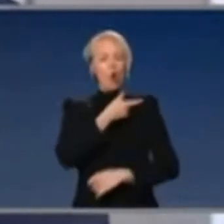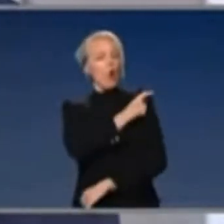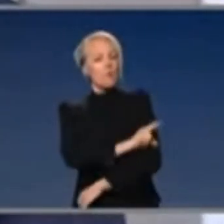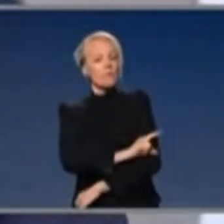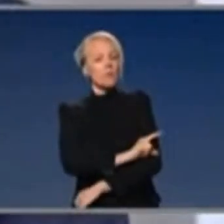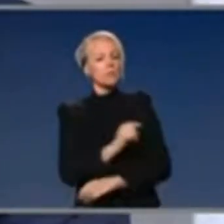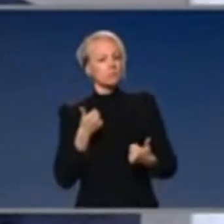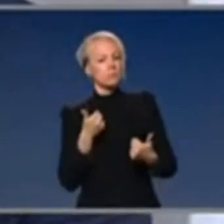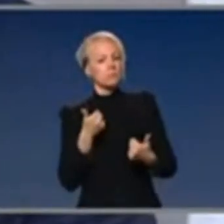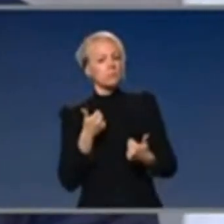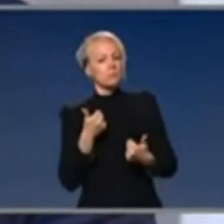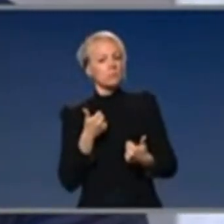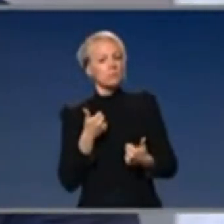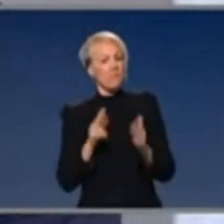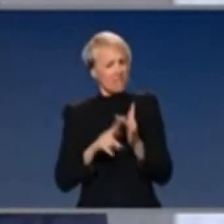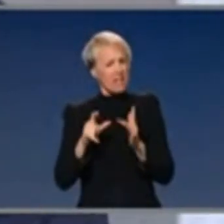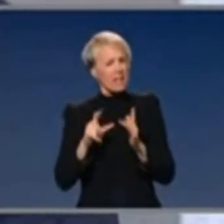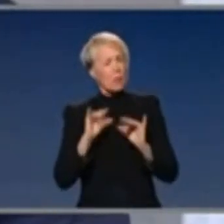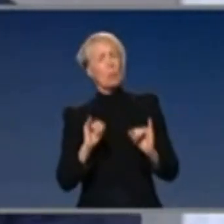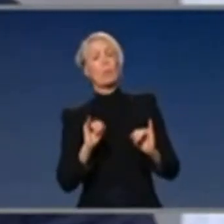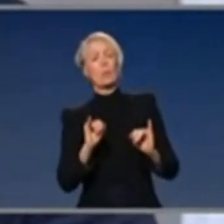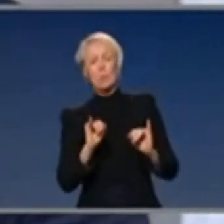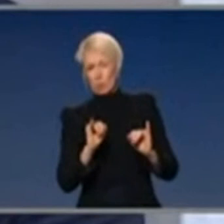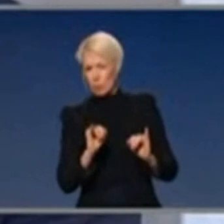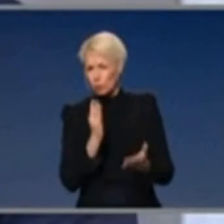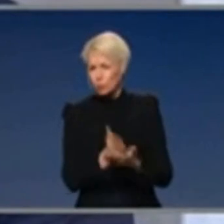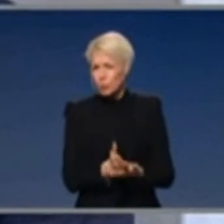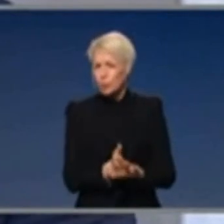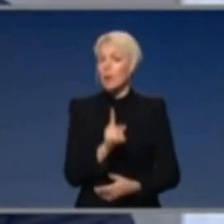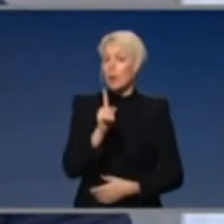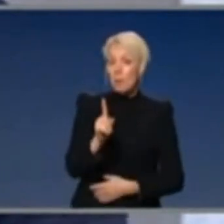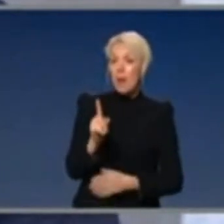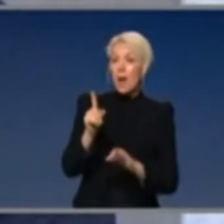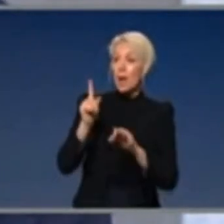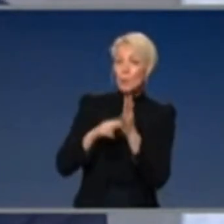us a terrible beating down there in Victoria, but in New South Wales and